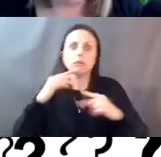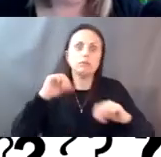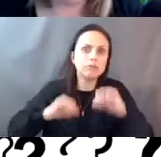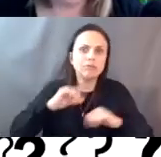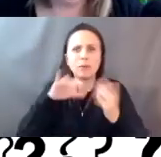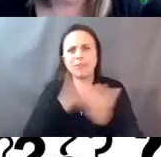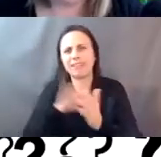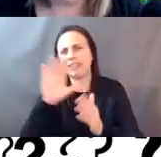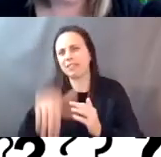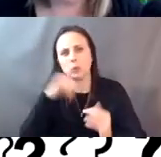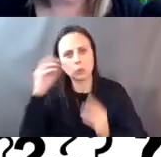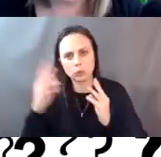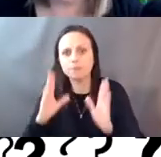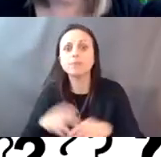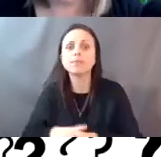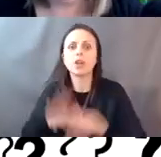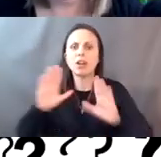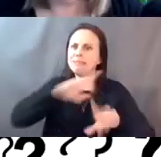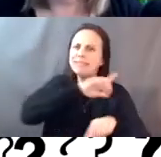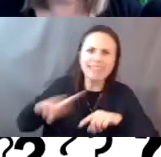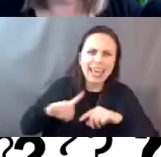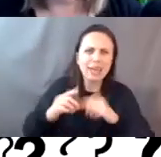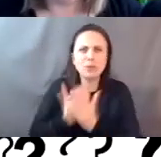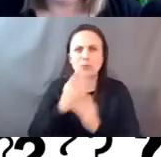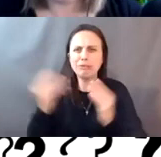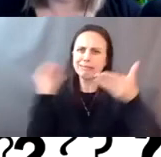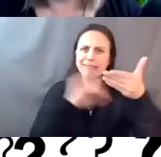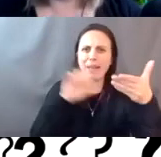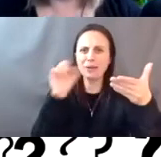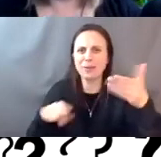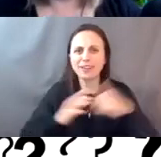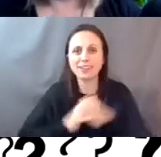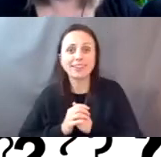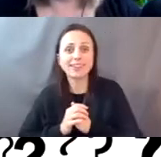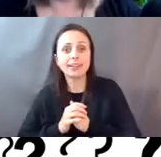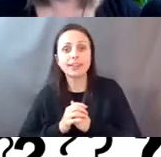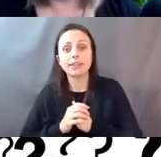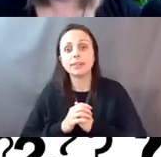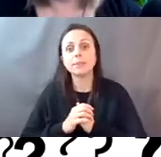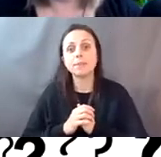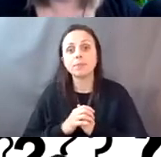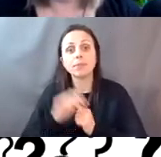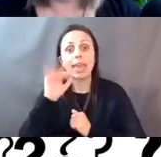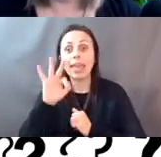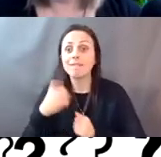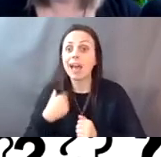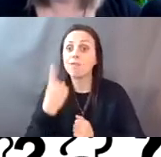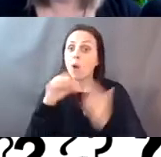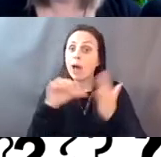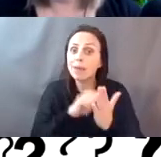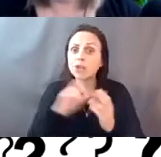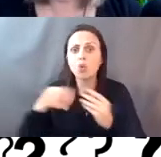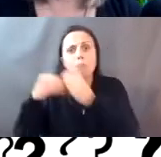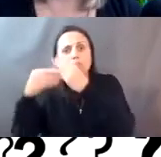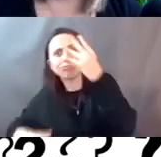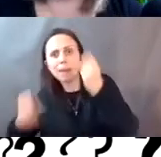much. Awesome. Oh, damn. Somebody just snuck in another question. Does it make a difference if you have one page or many? That's